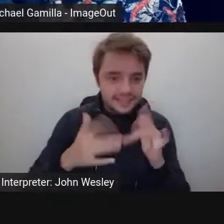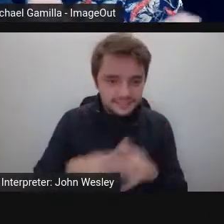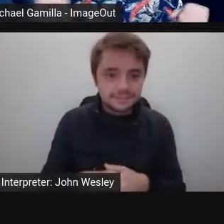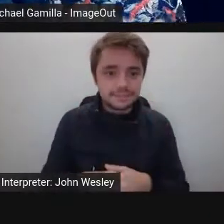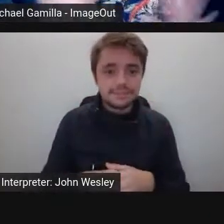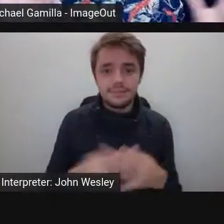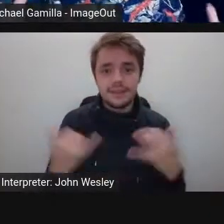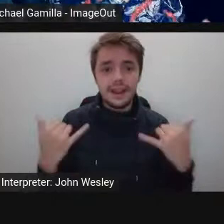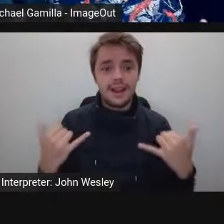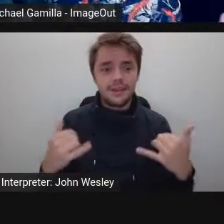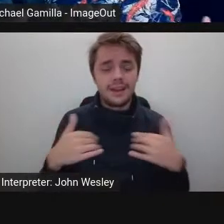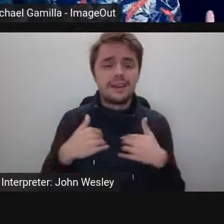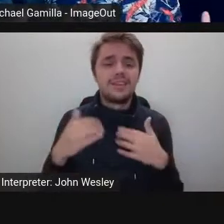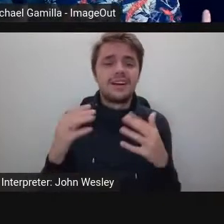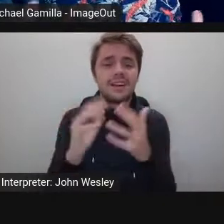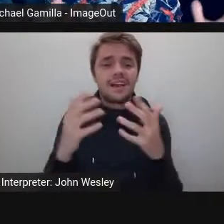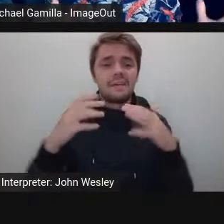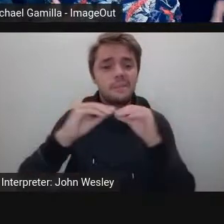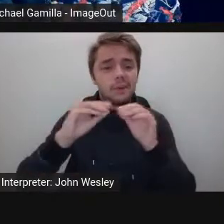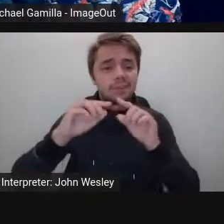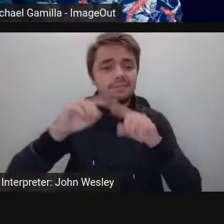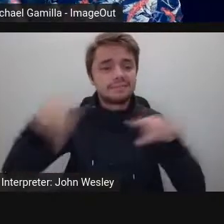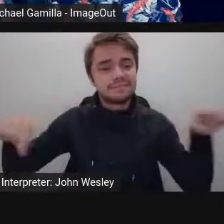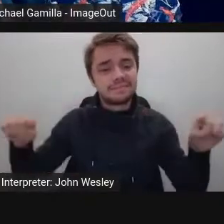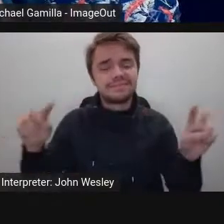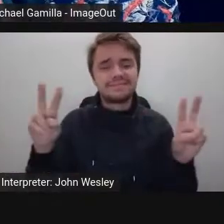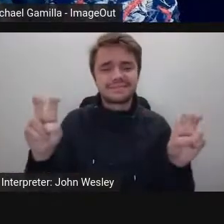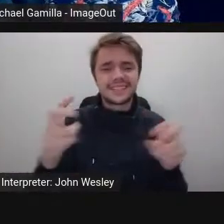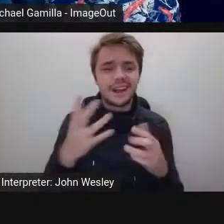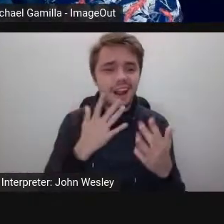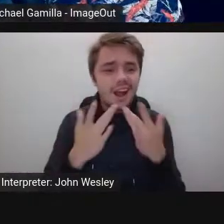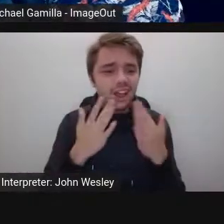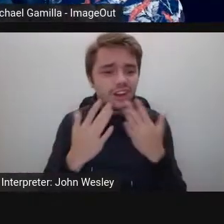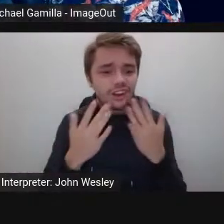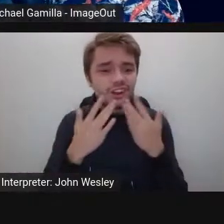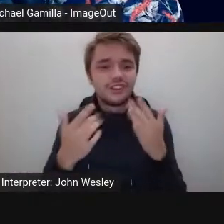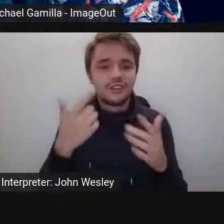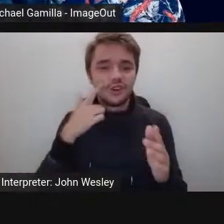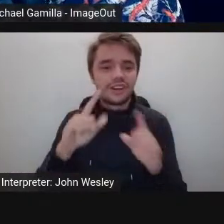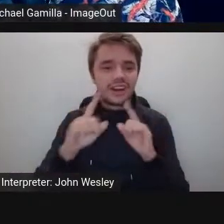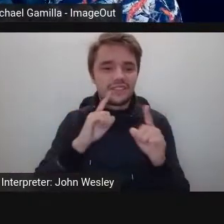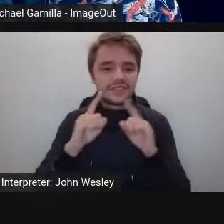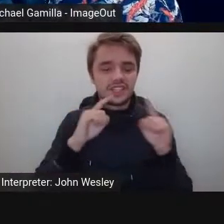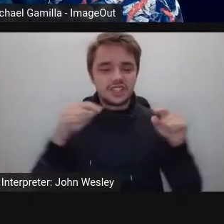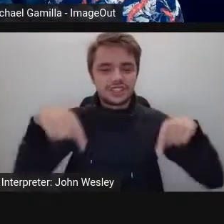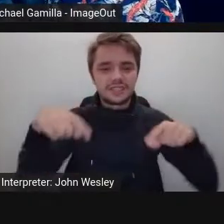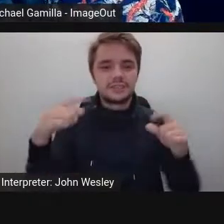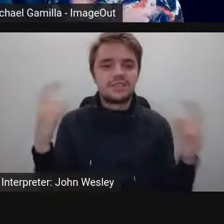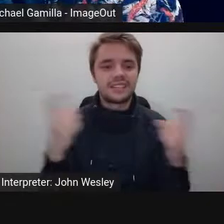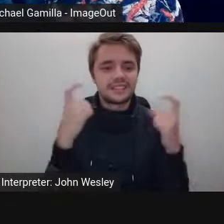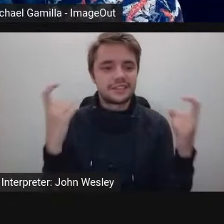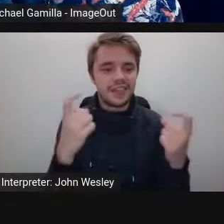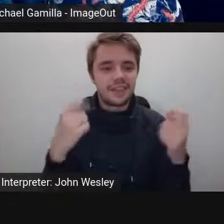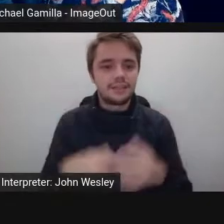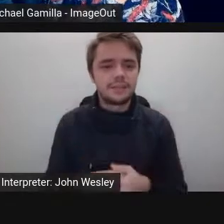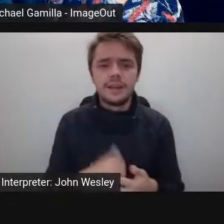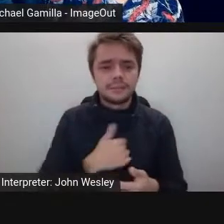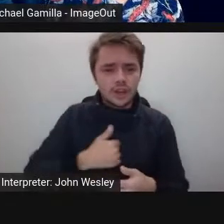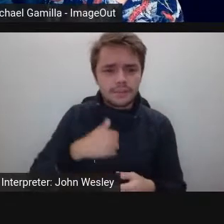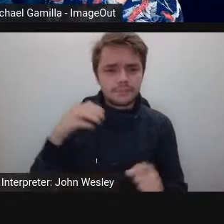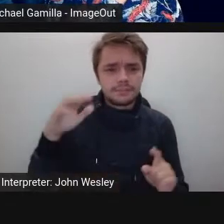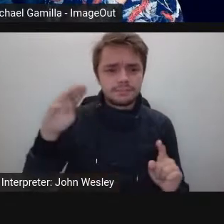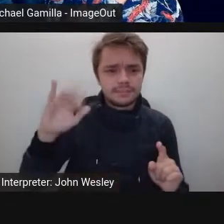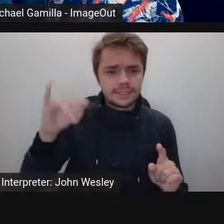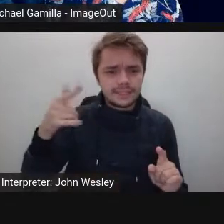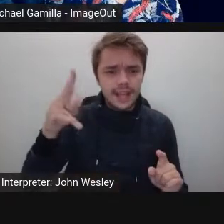it so much color to our conversations here at the festival. I'm sorry, did you want to